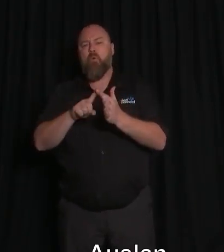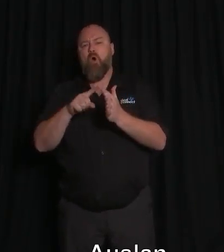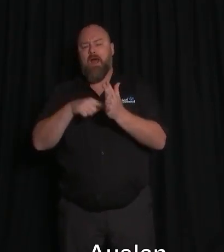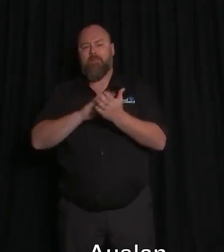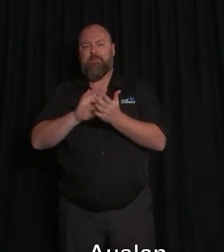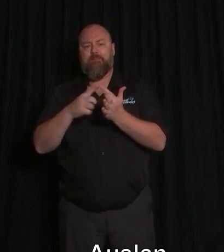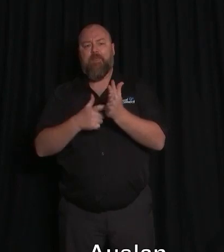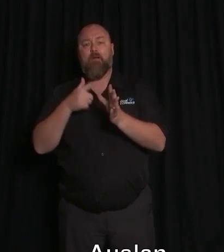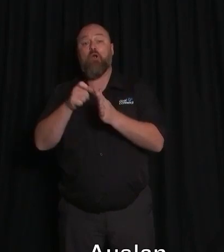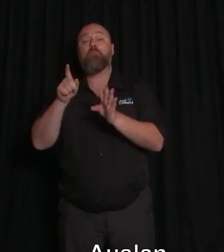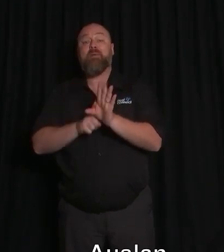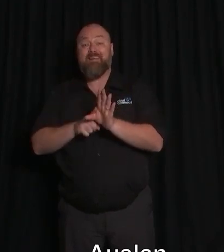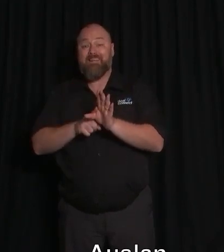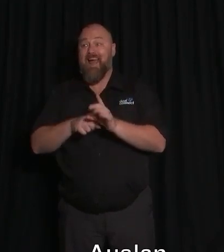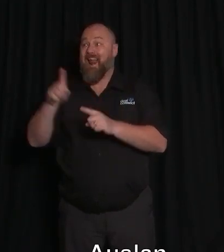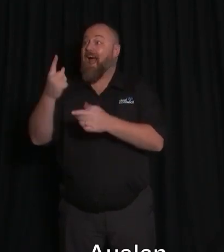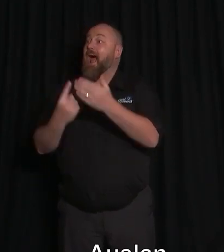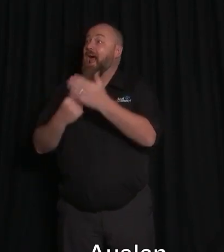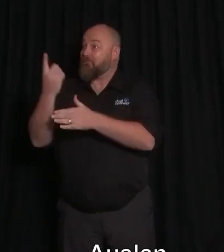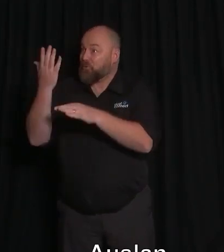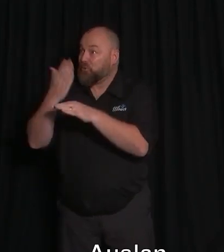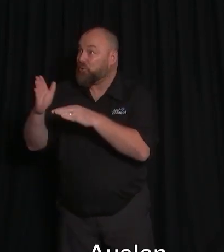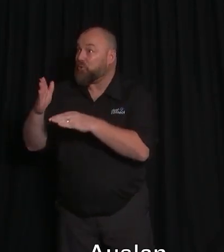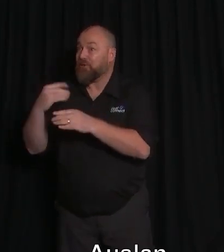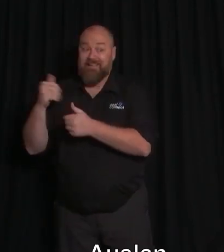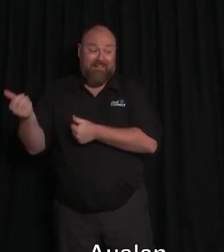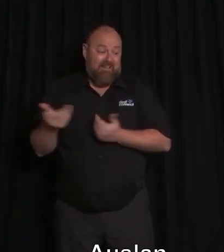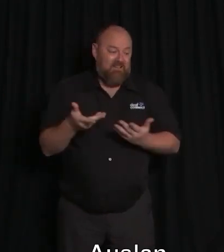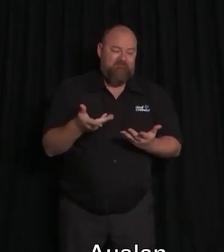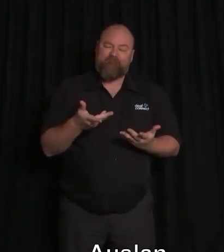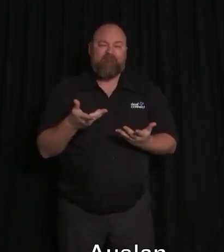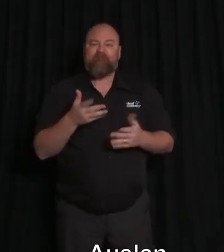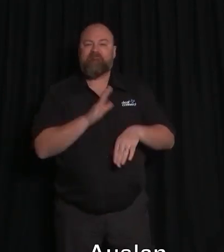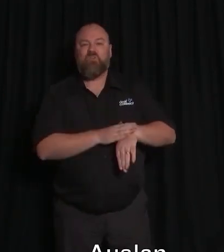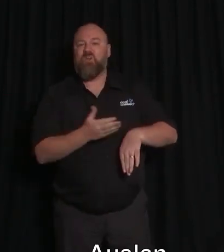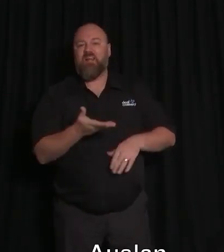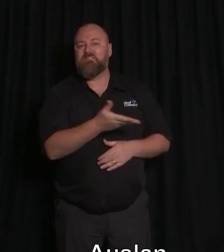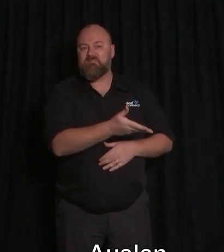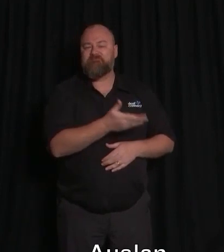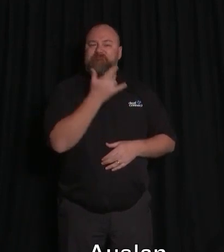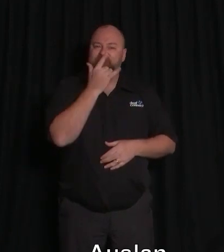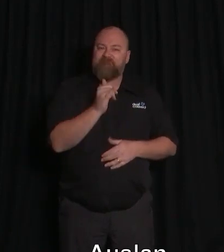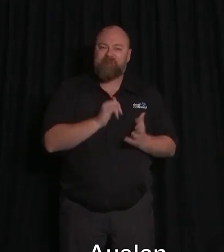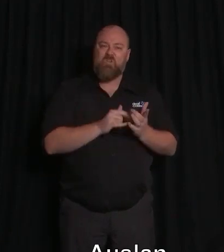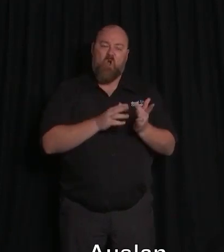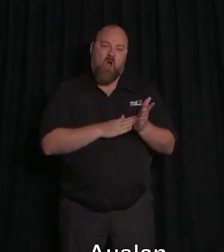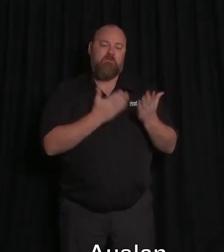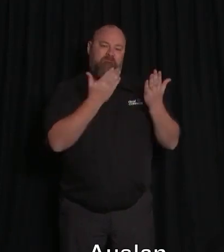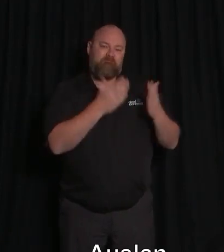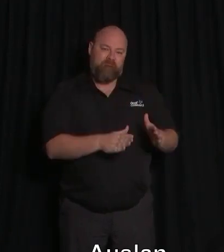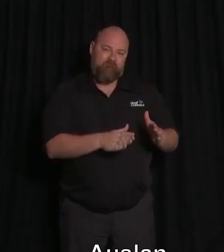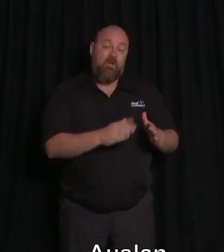was already failing in his health. And very sadly, Simon died on the 1st of